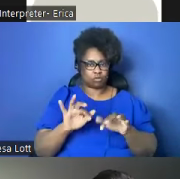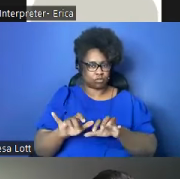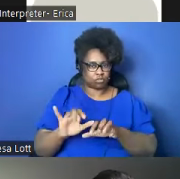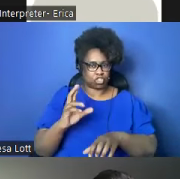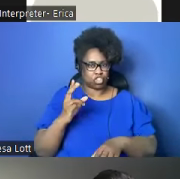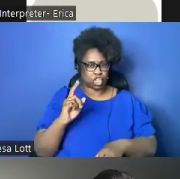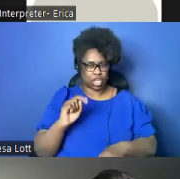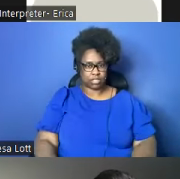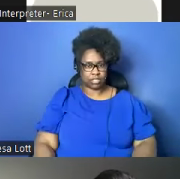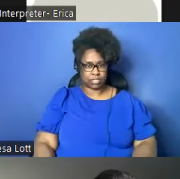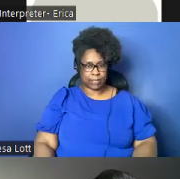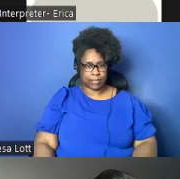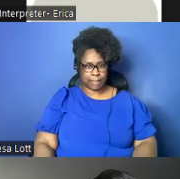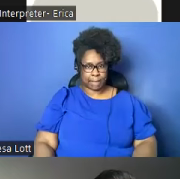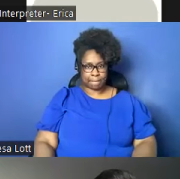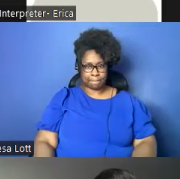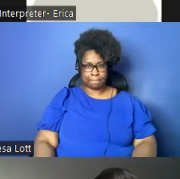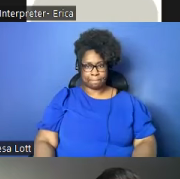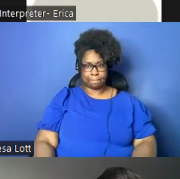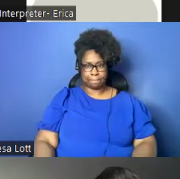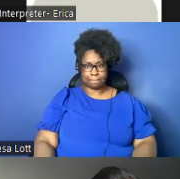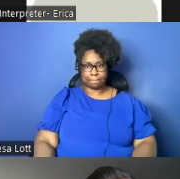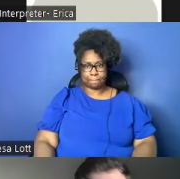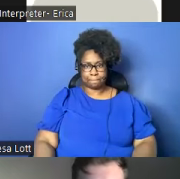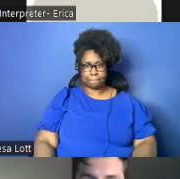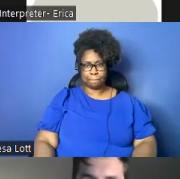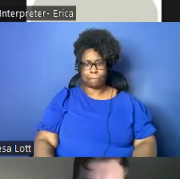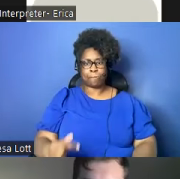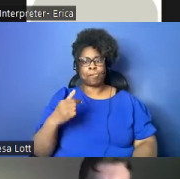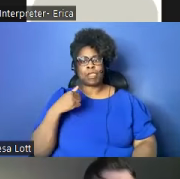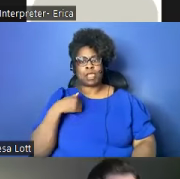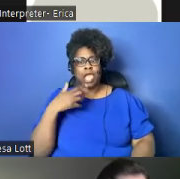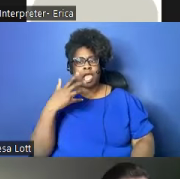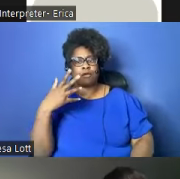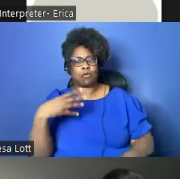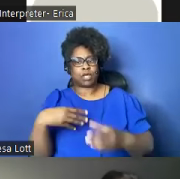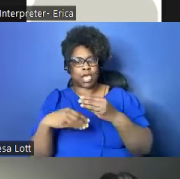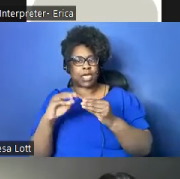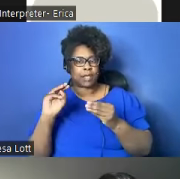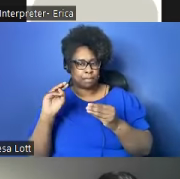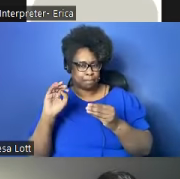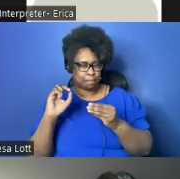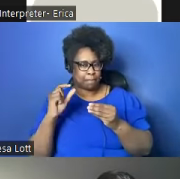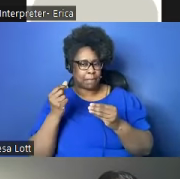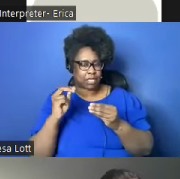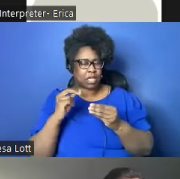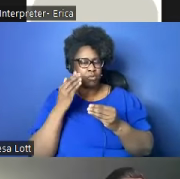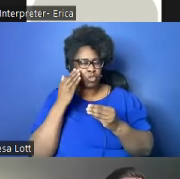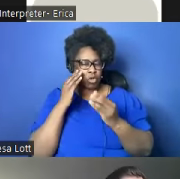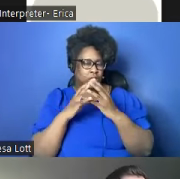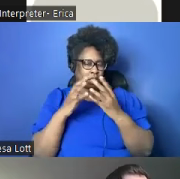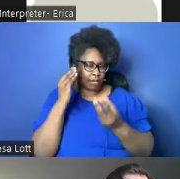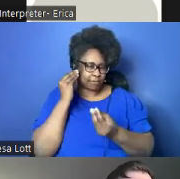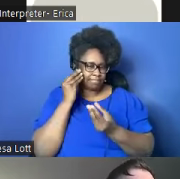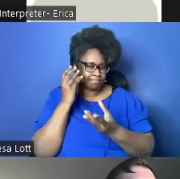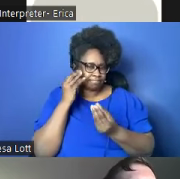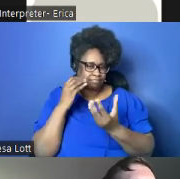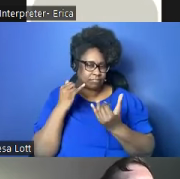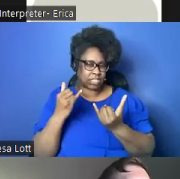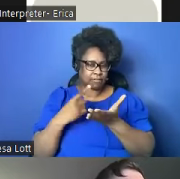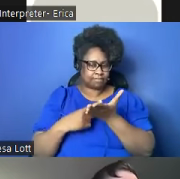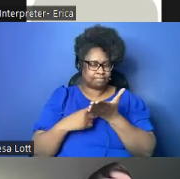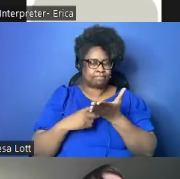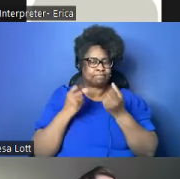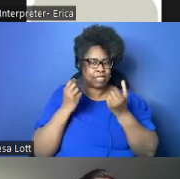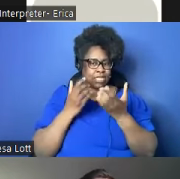Just want to chime in here that we know it's a lot of content, and we're covering a lot of things.